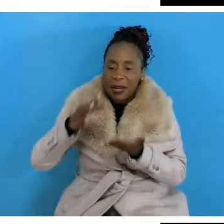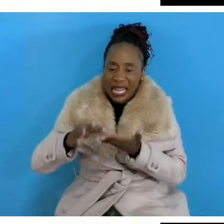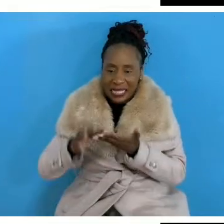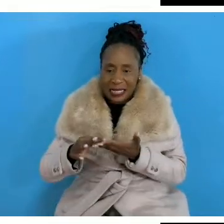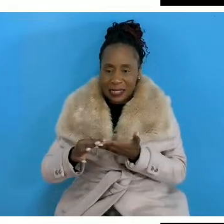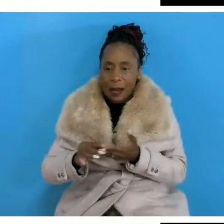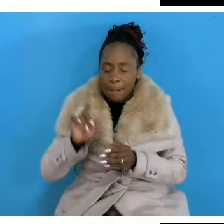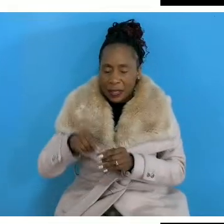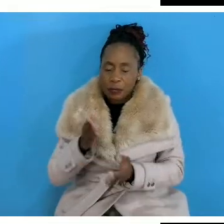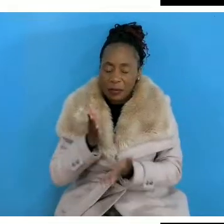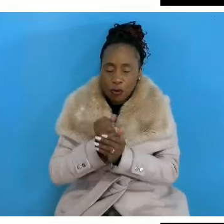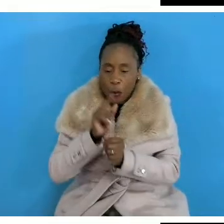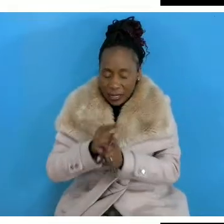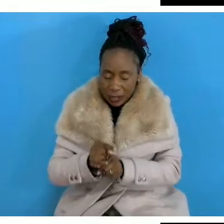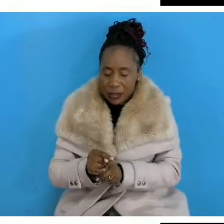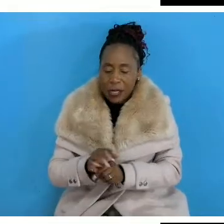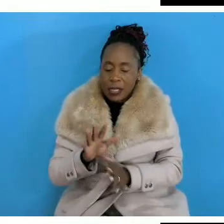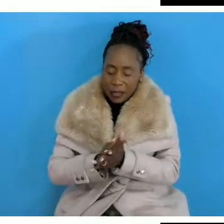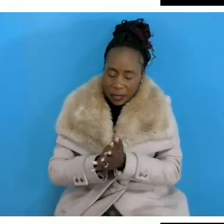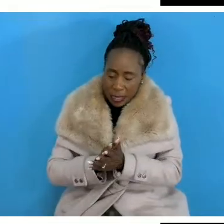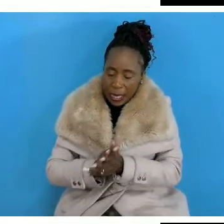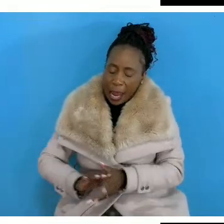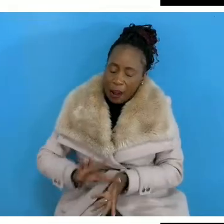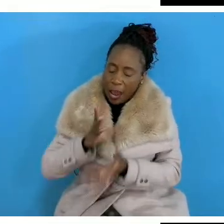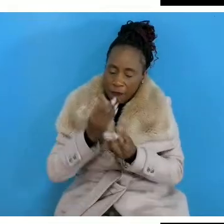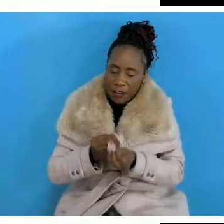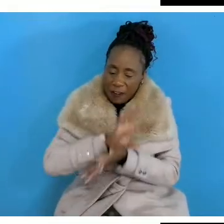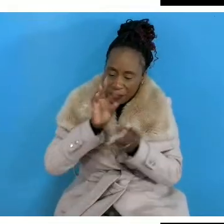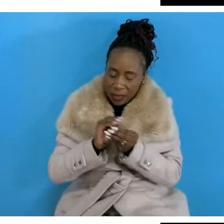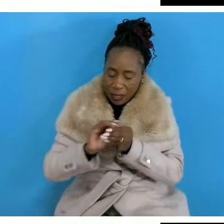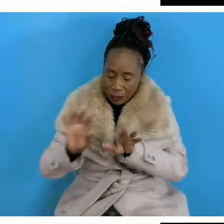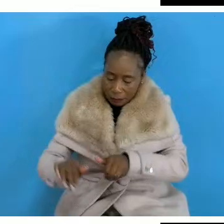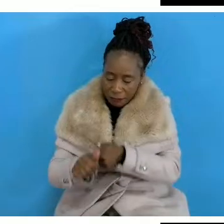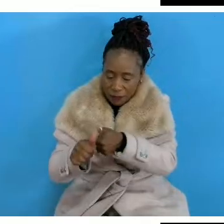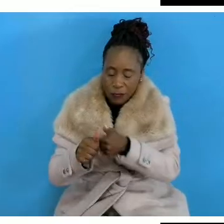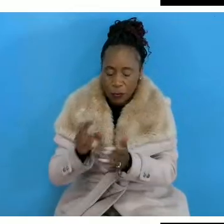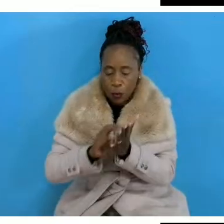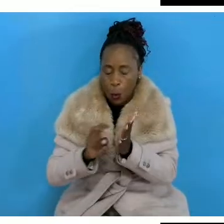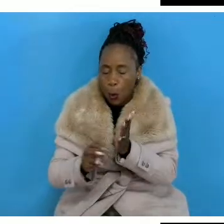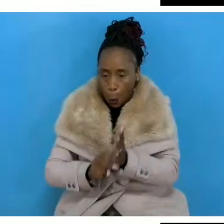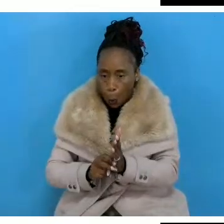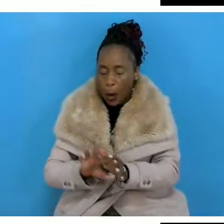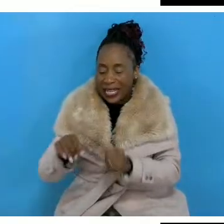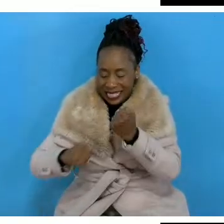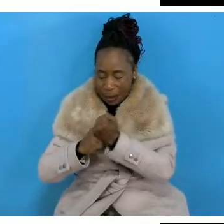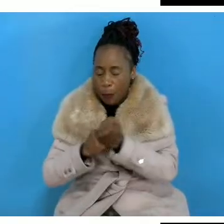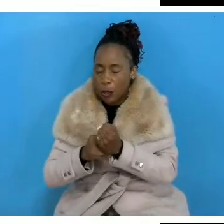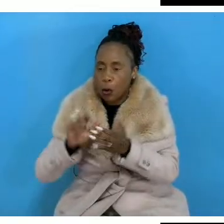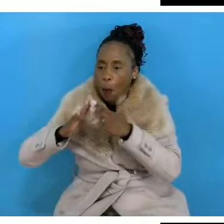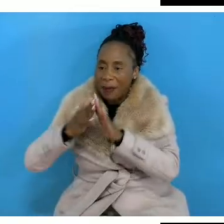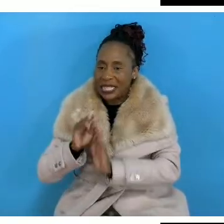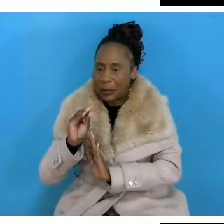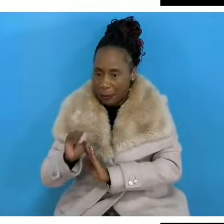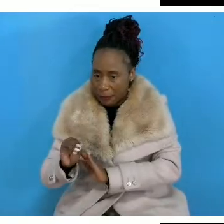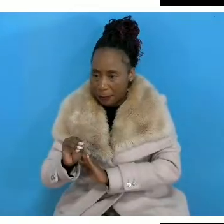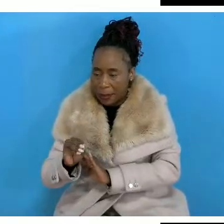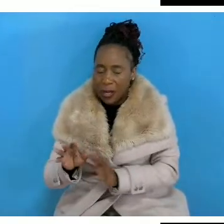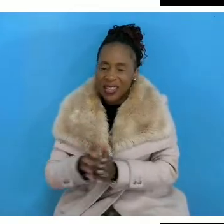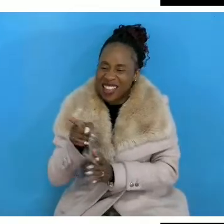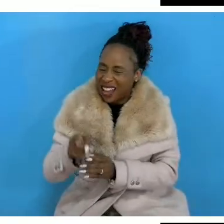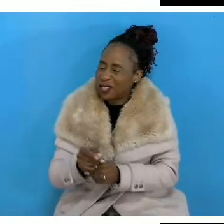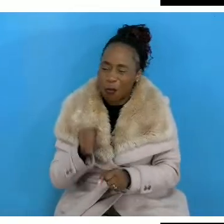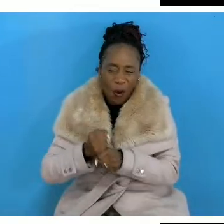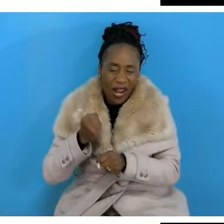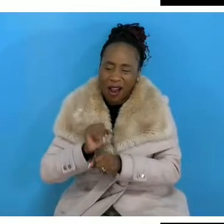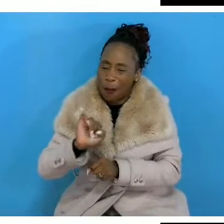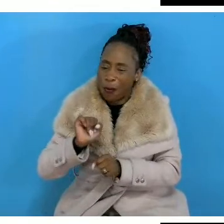that they comply with the process and also they've got the support of the community, that should make their work much easier. And then